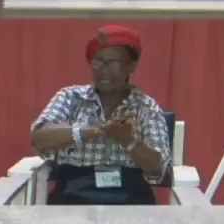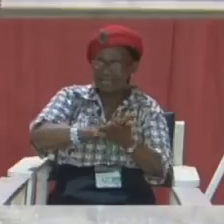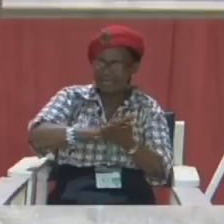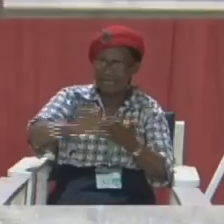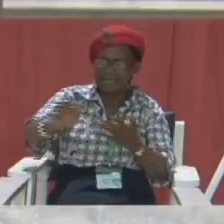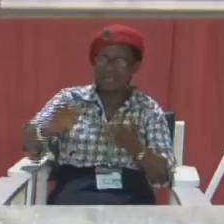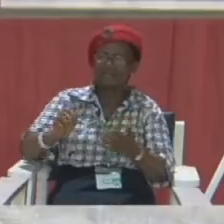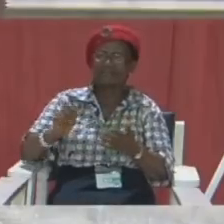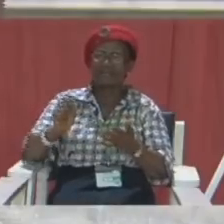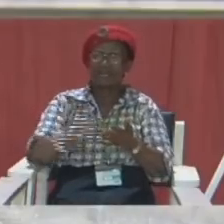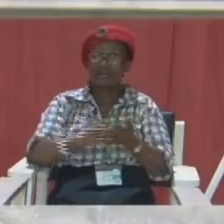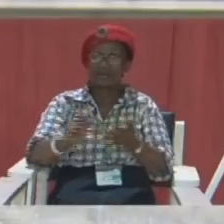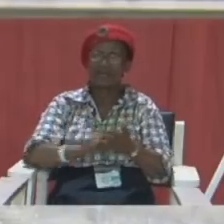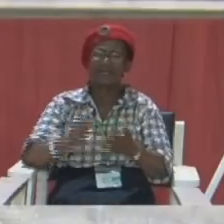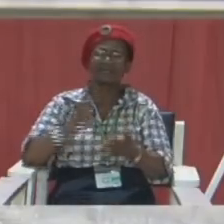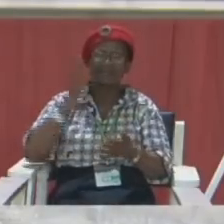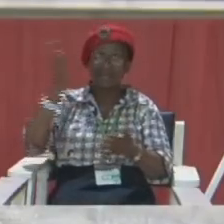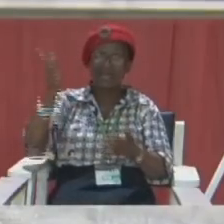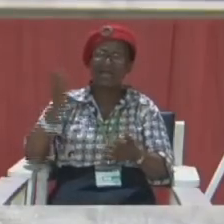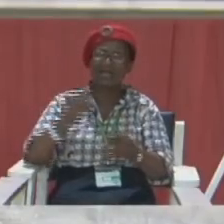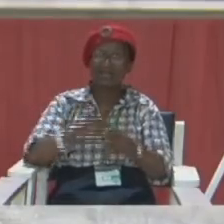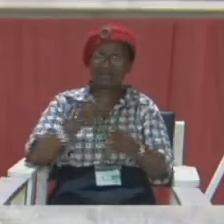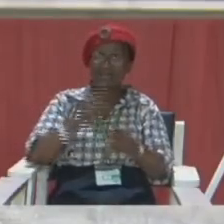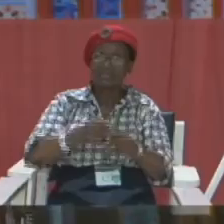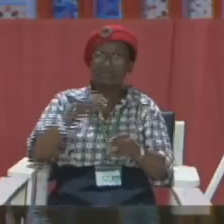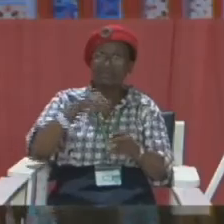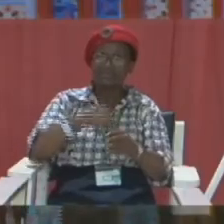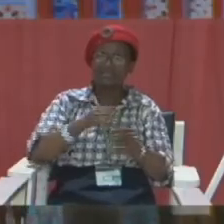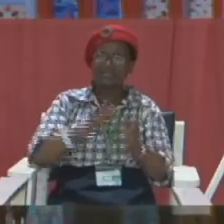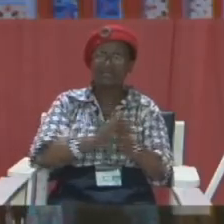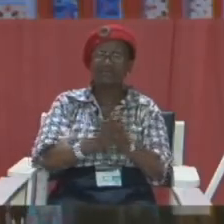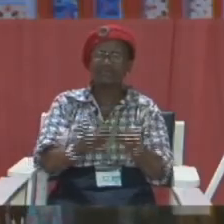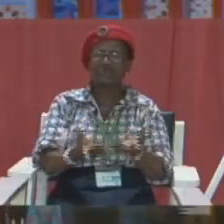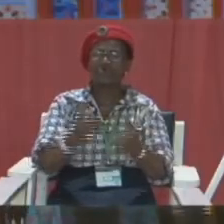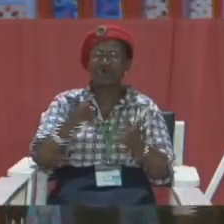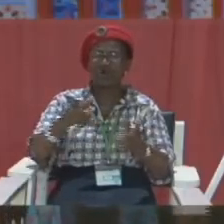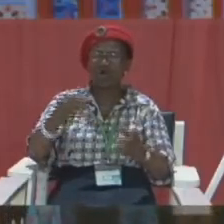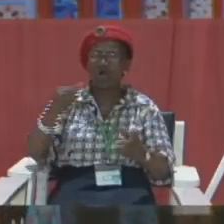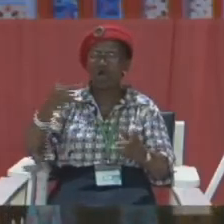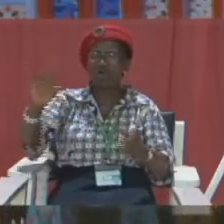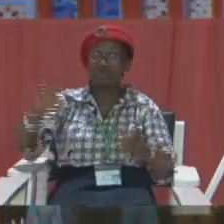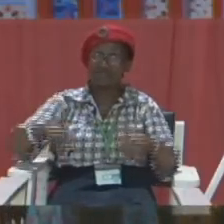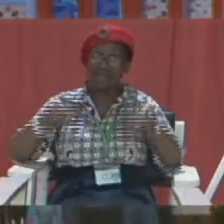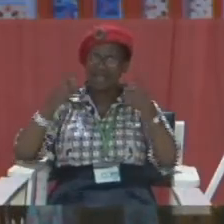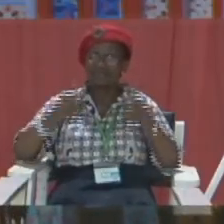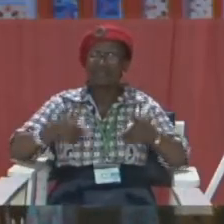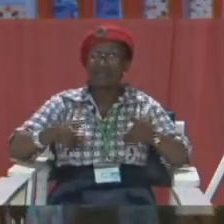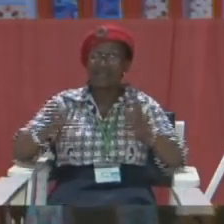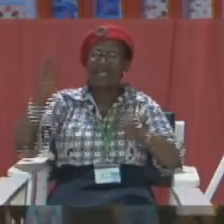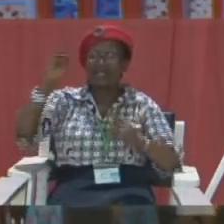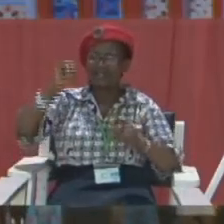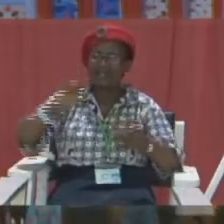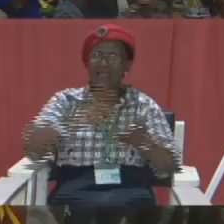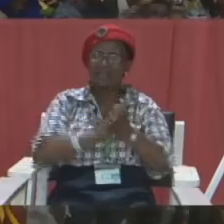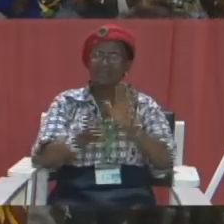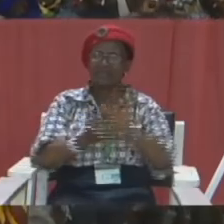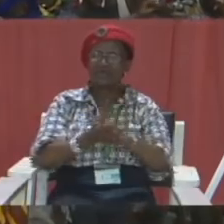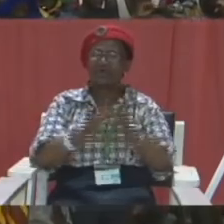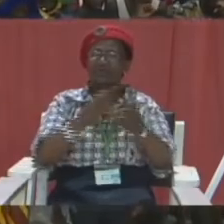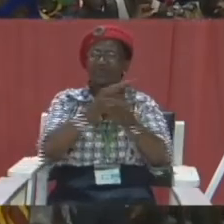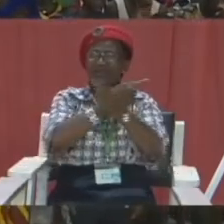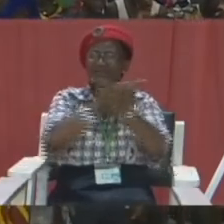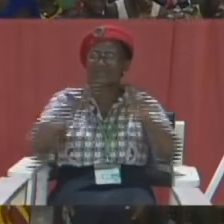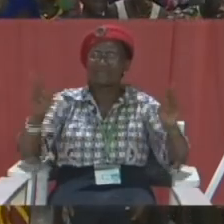their names in the book of life. Let them become the redeemed of the Lord.